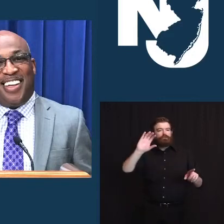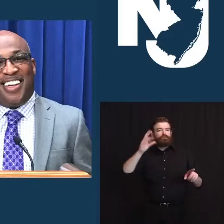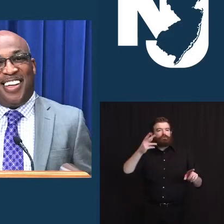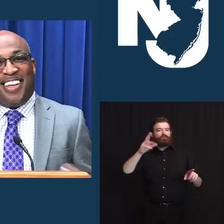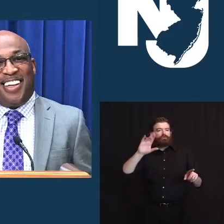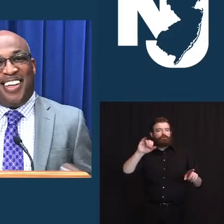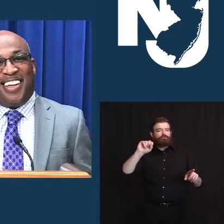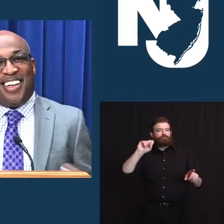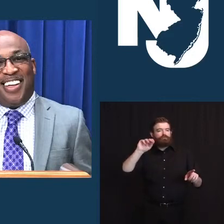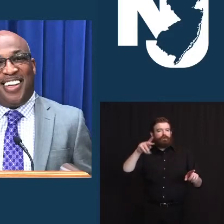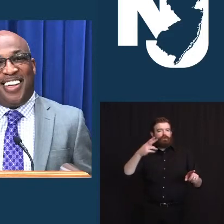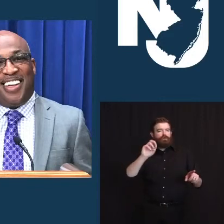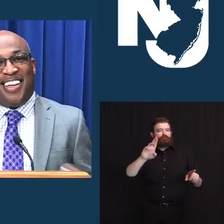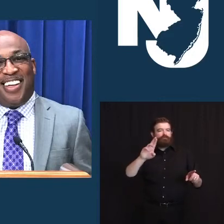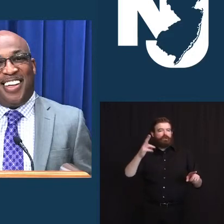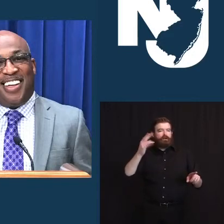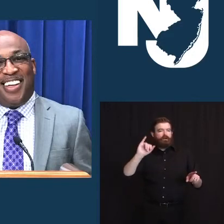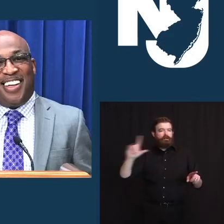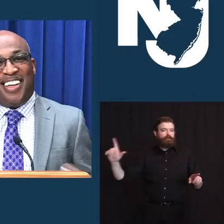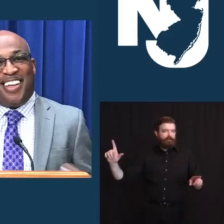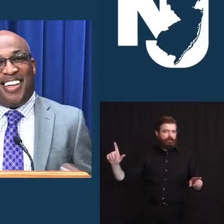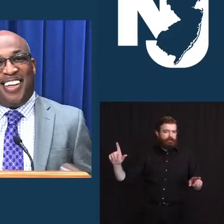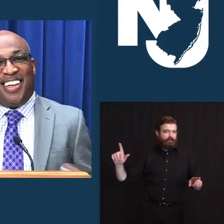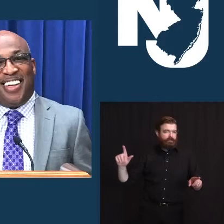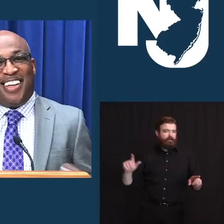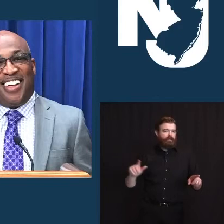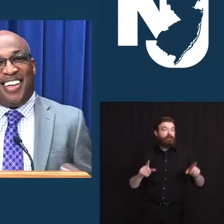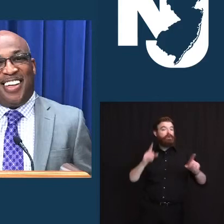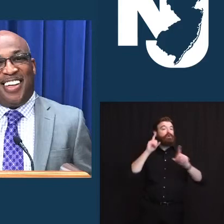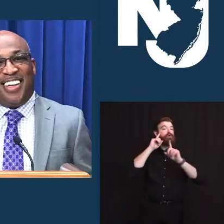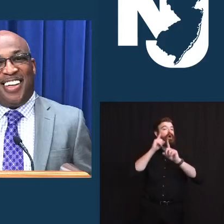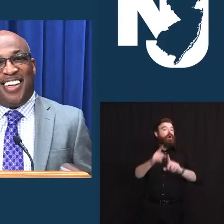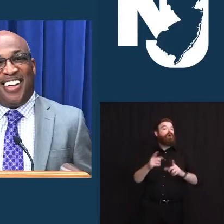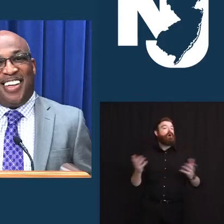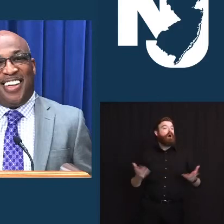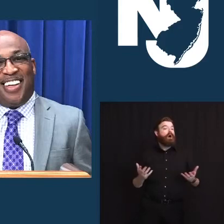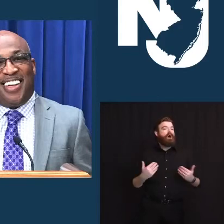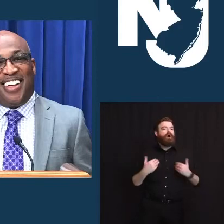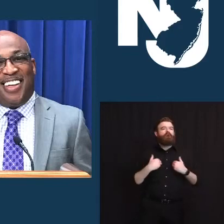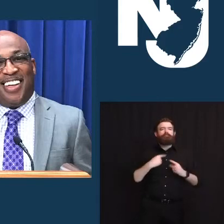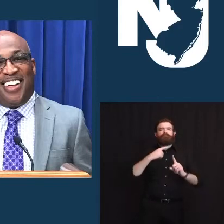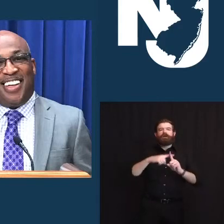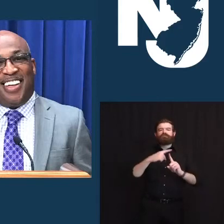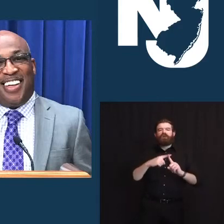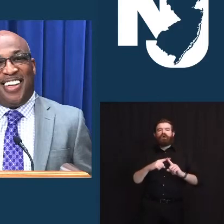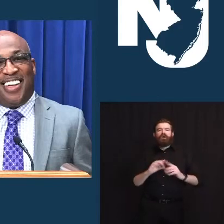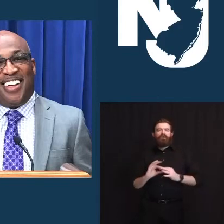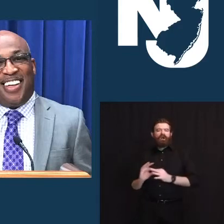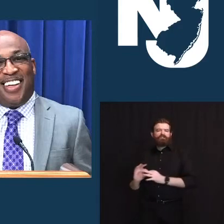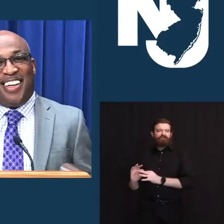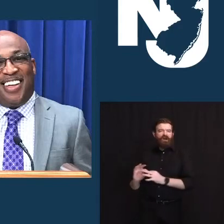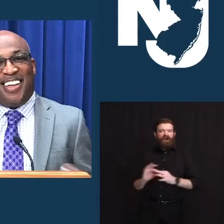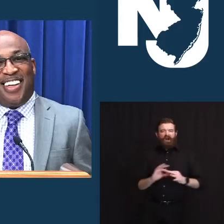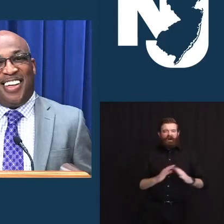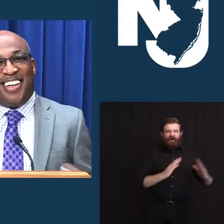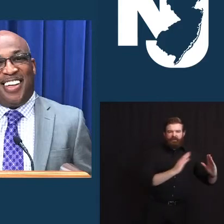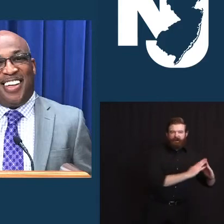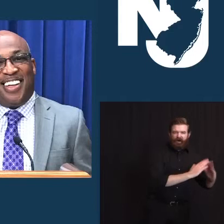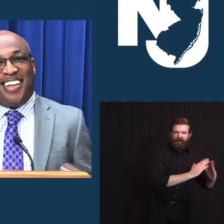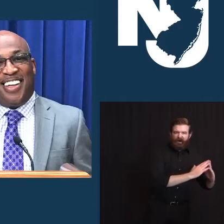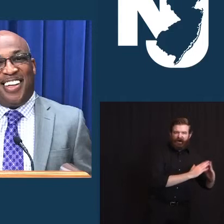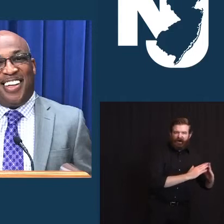is to foster positive relationships among youth and police officers in our community through sports and education, something that has been